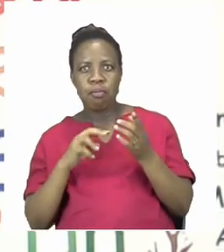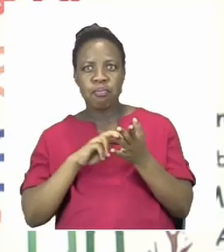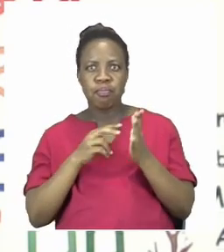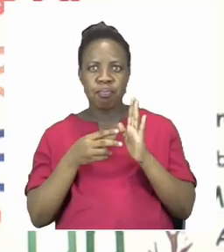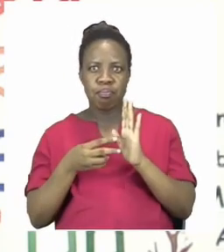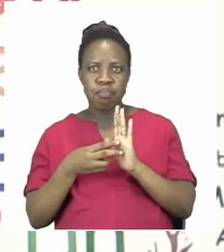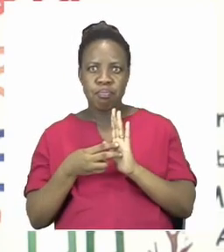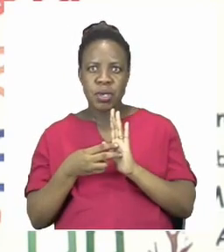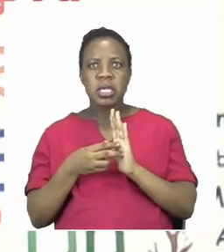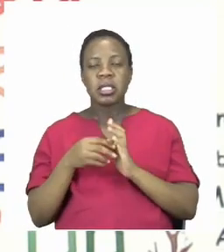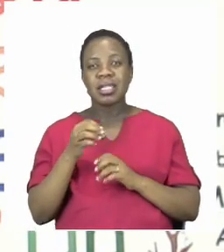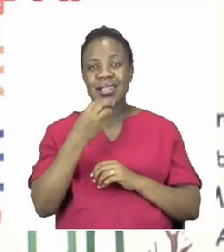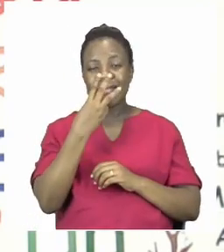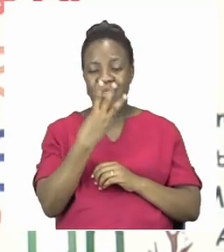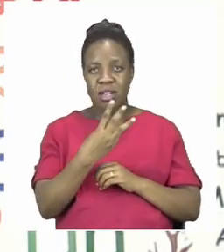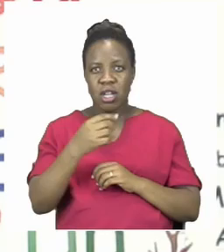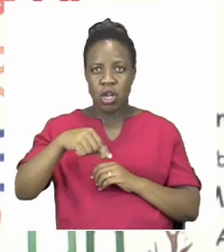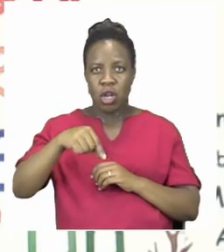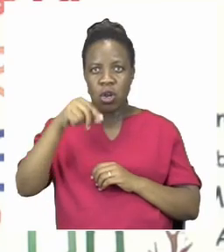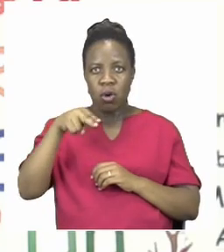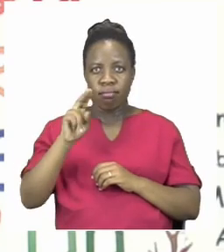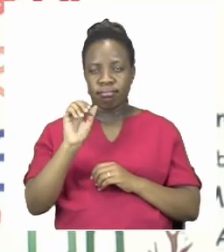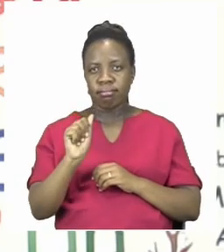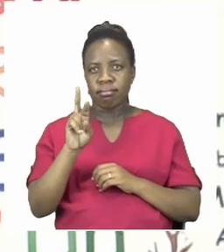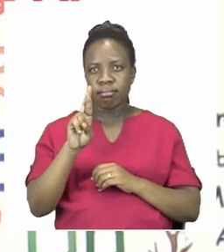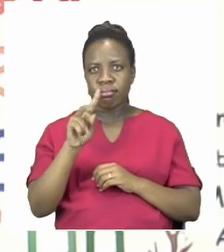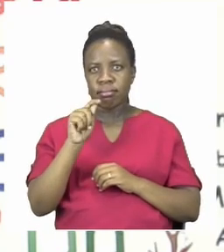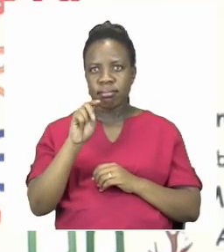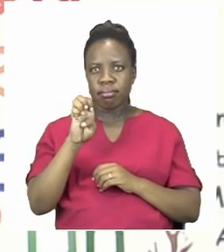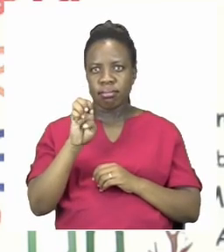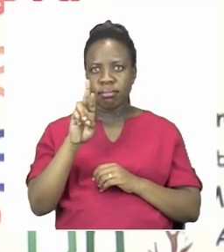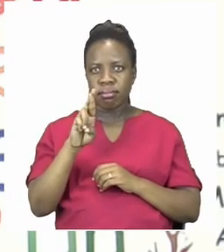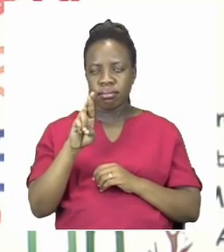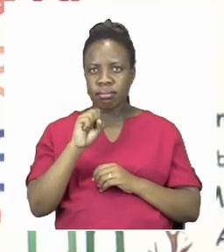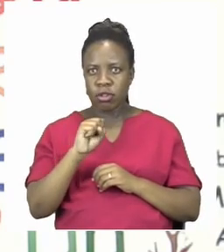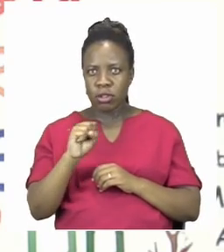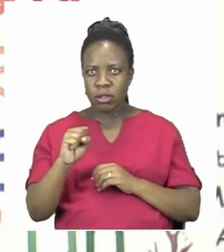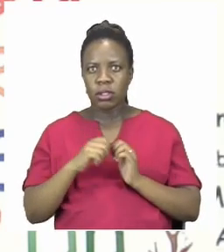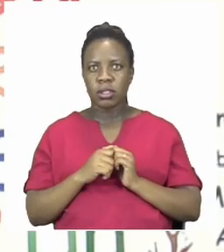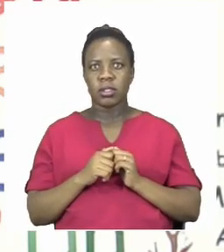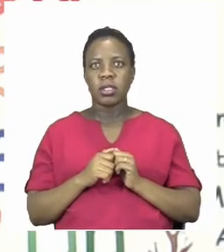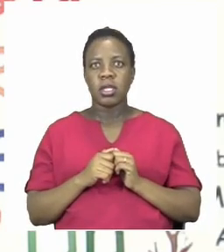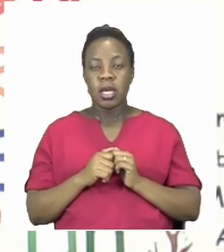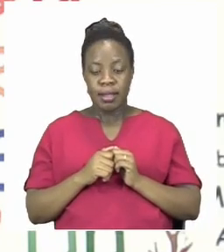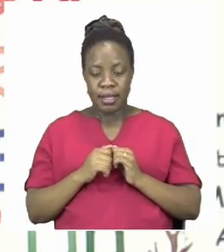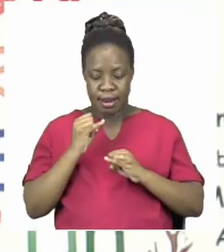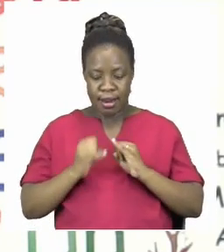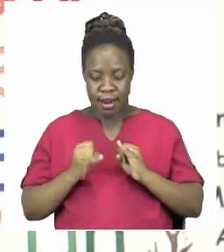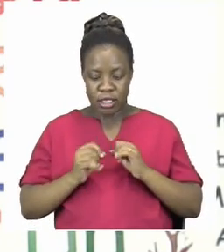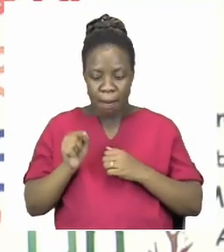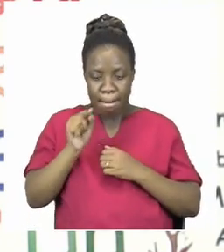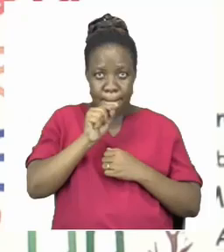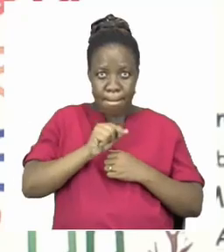say 4/4, when we are writing it, we say 1/2. So, these are the tricks